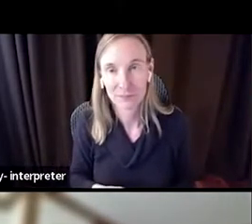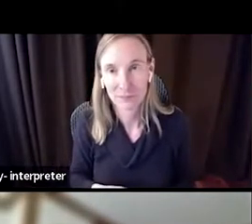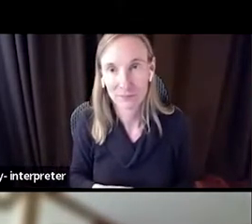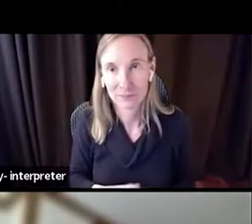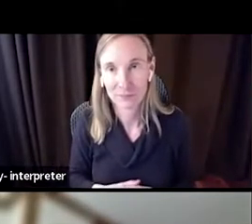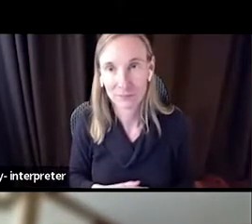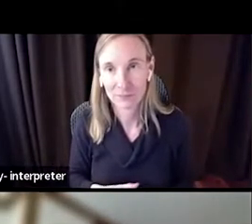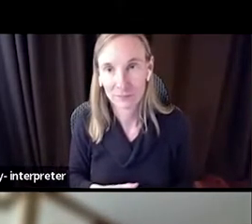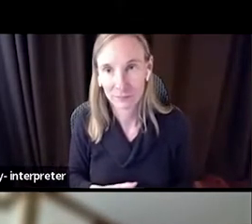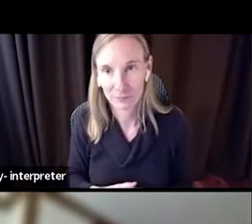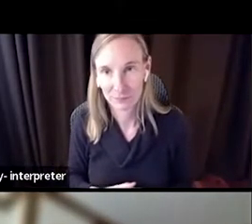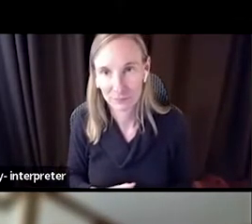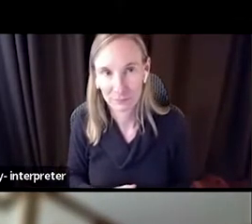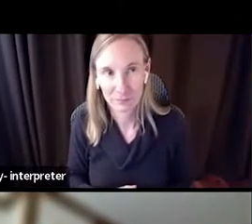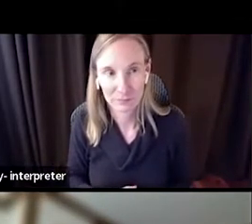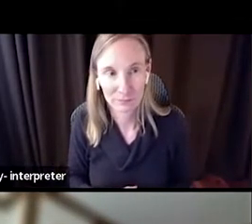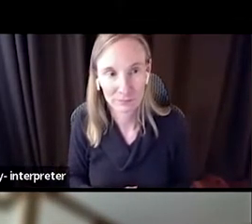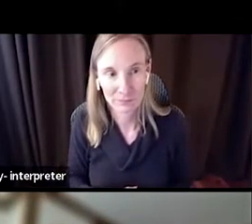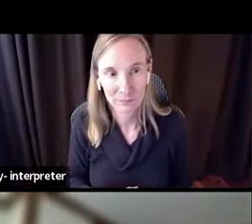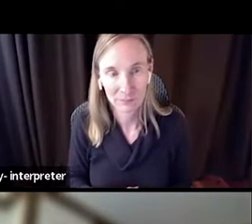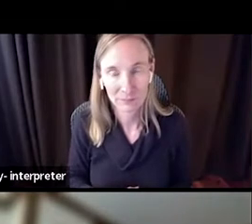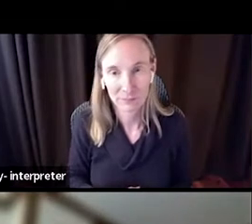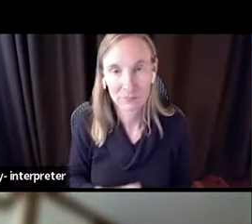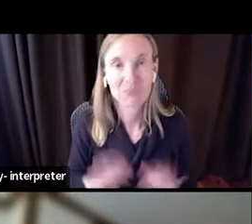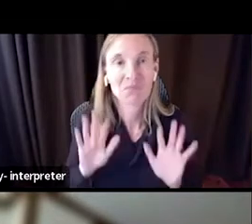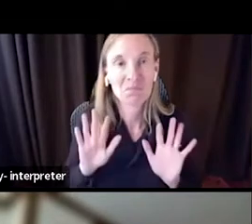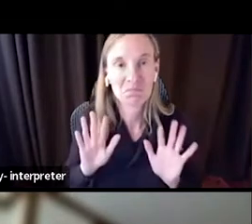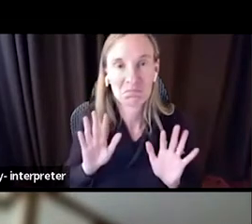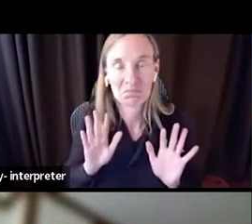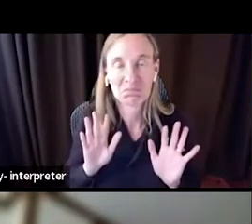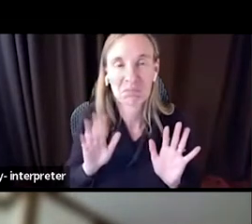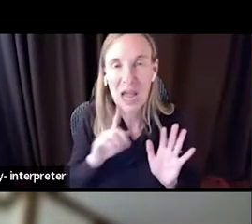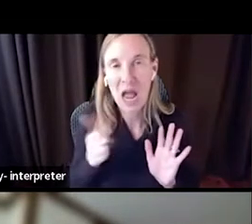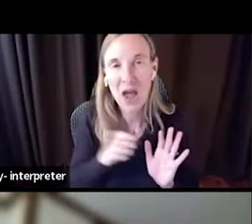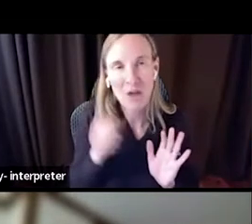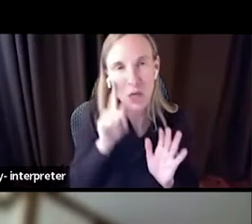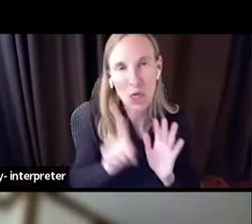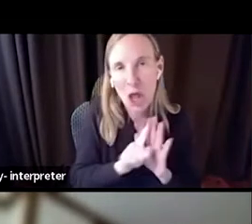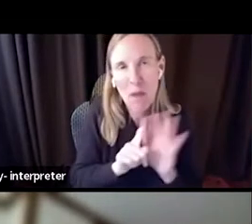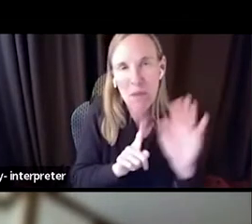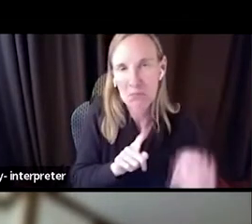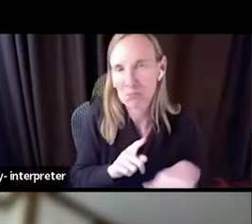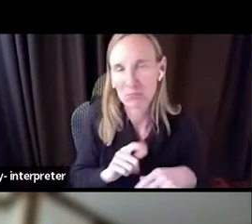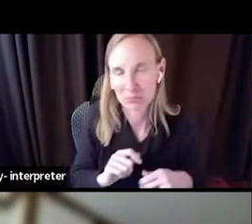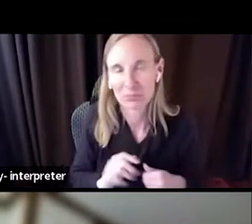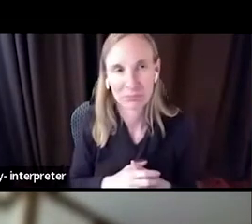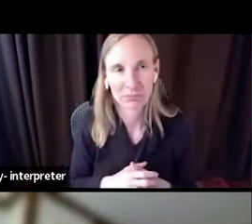Also, I guess I'll stop there. There was another thought which I can't remember.